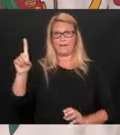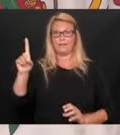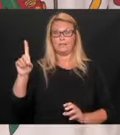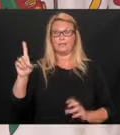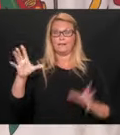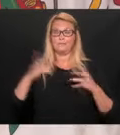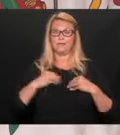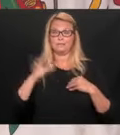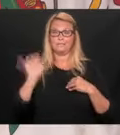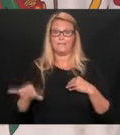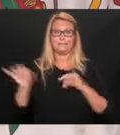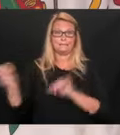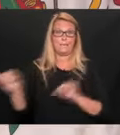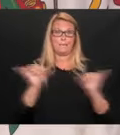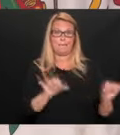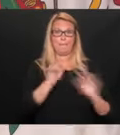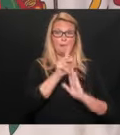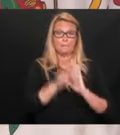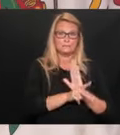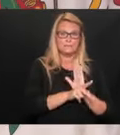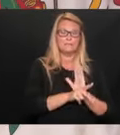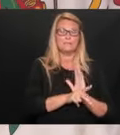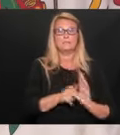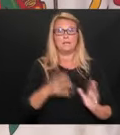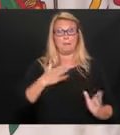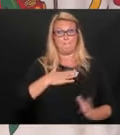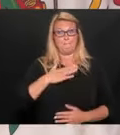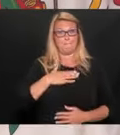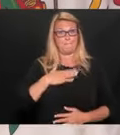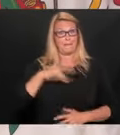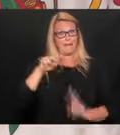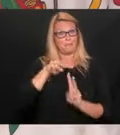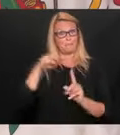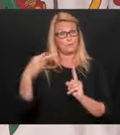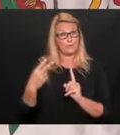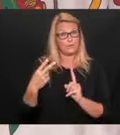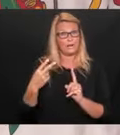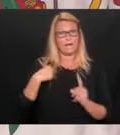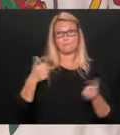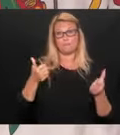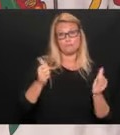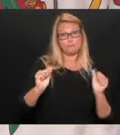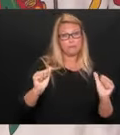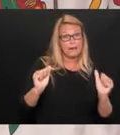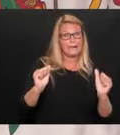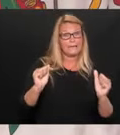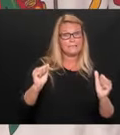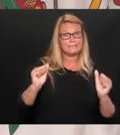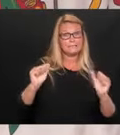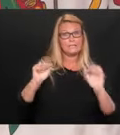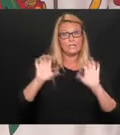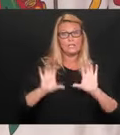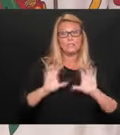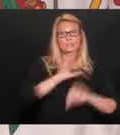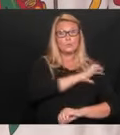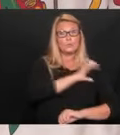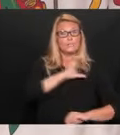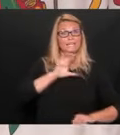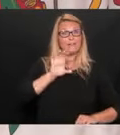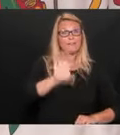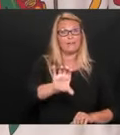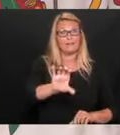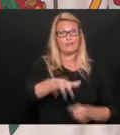and everything. From the standpoint of where I stand on that, I'm trying to give a lot of leeway to our local